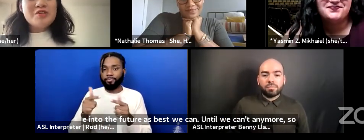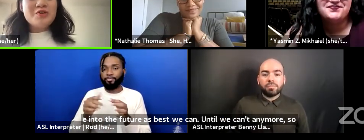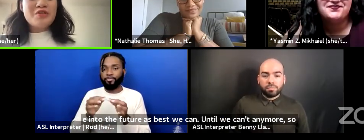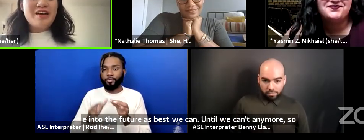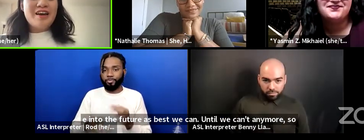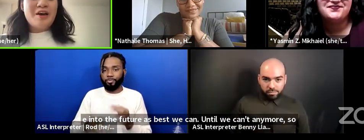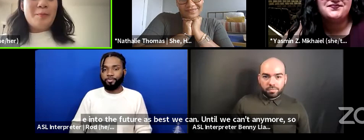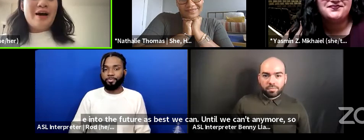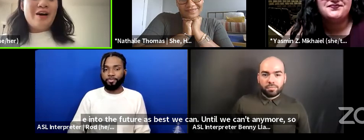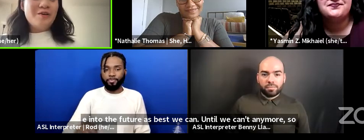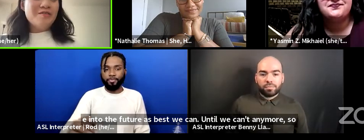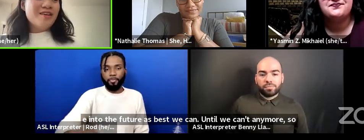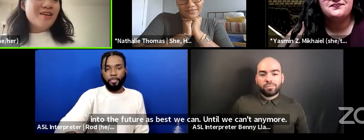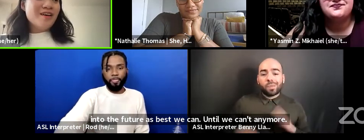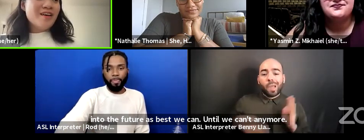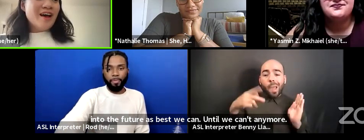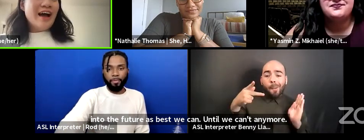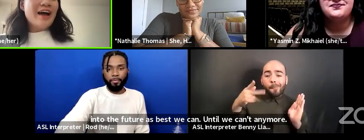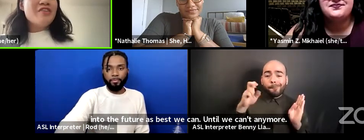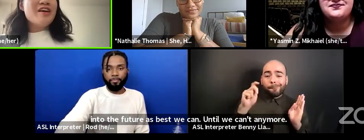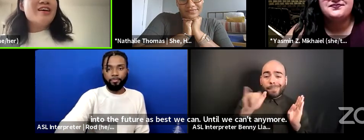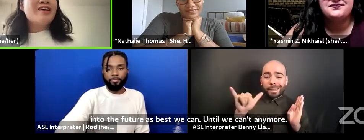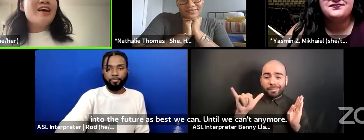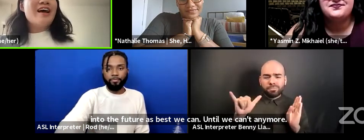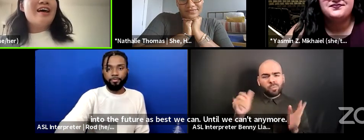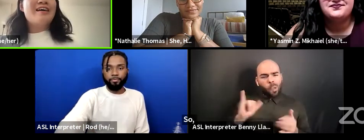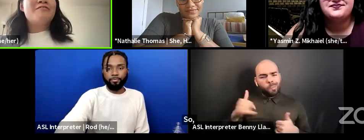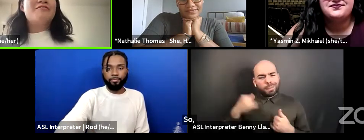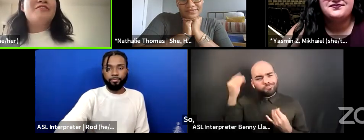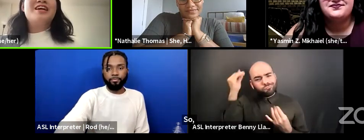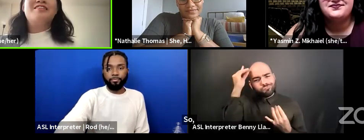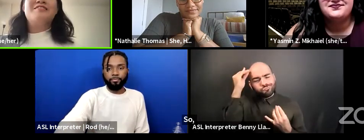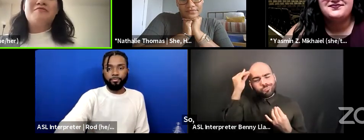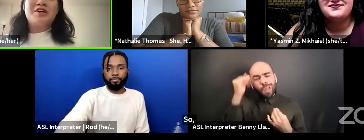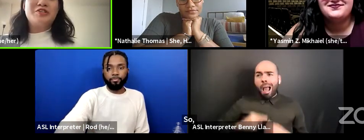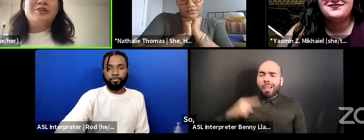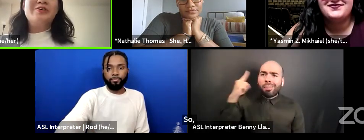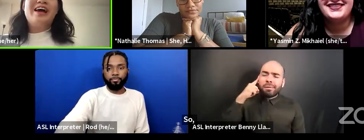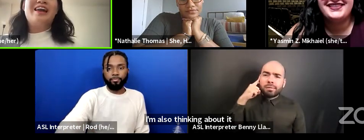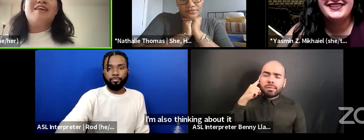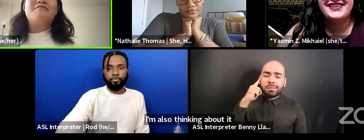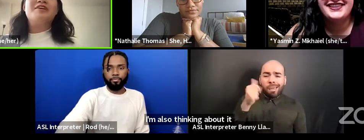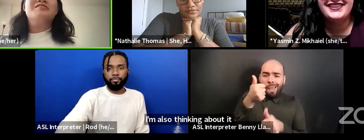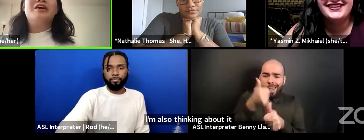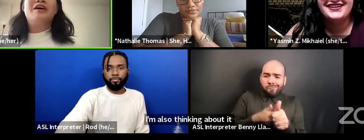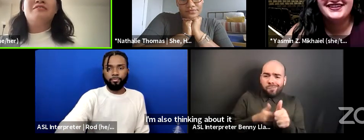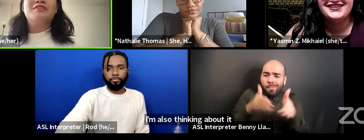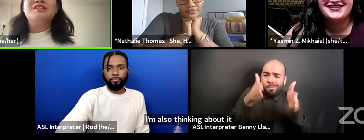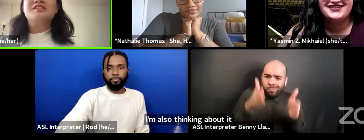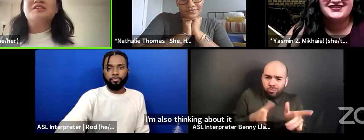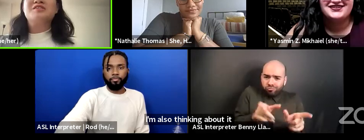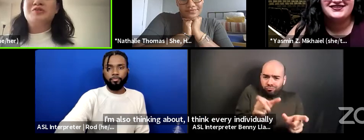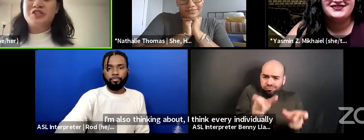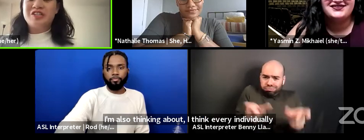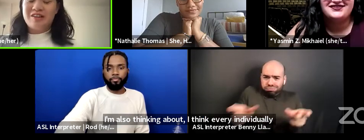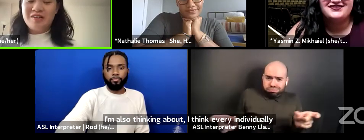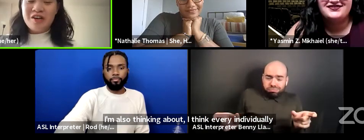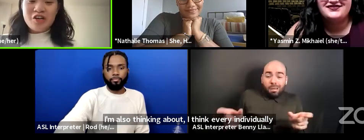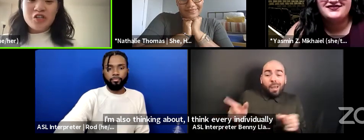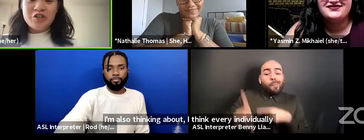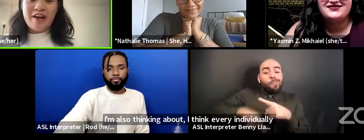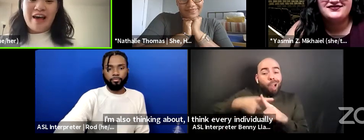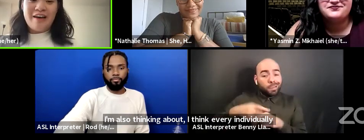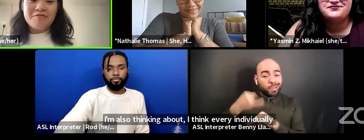I'm also thinking about, I think every individual and every